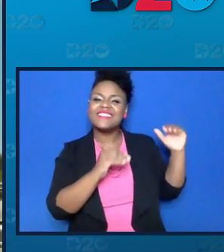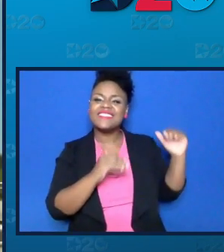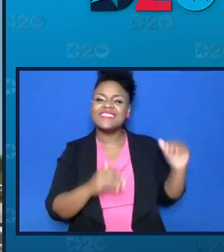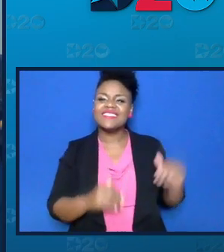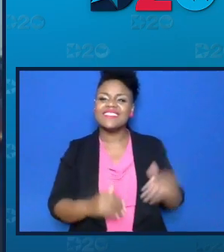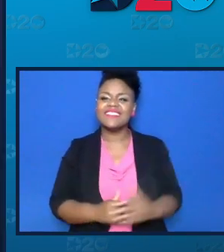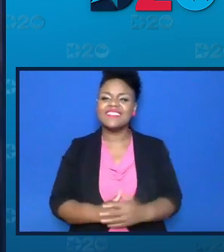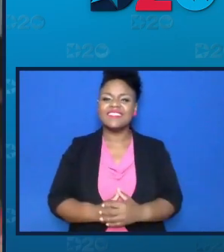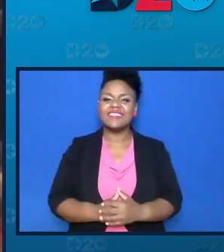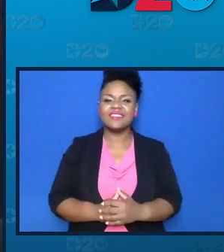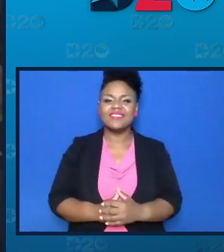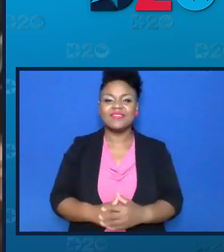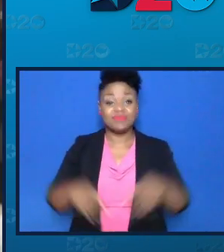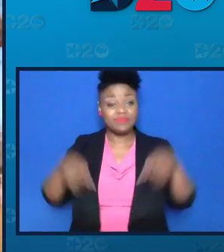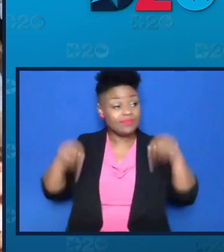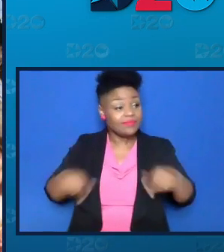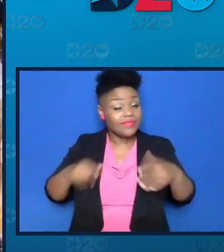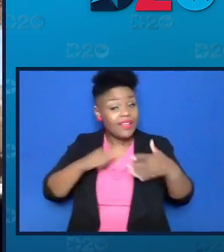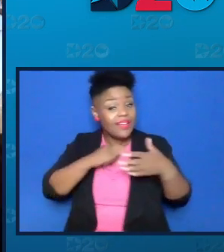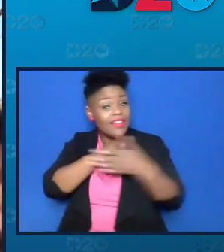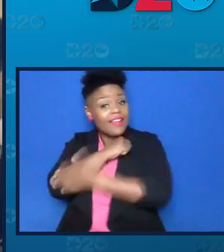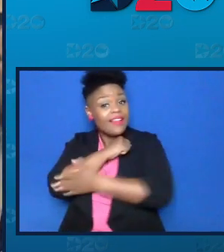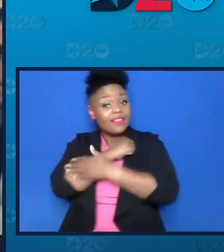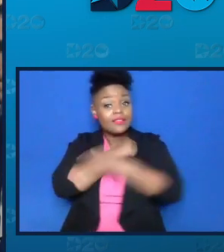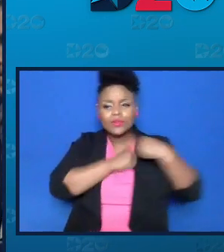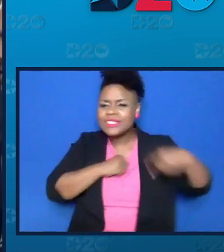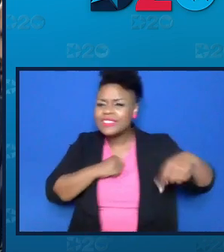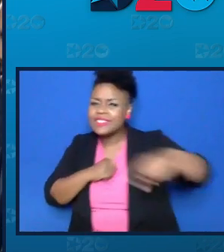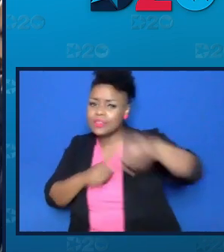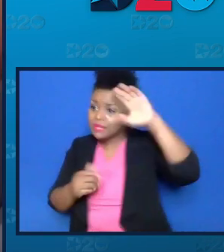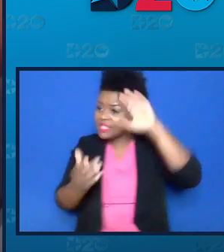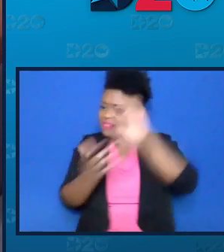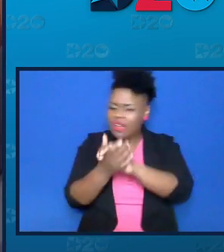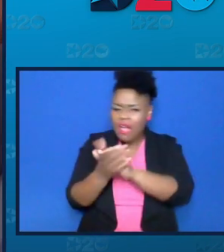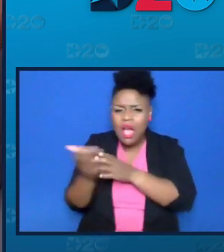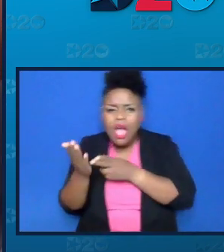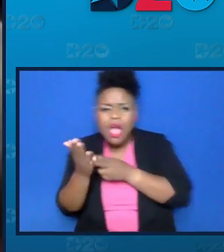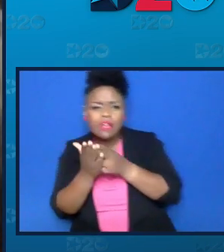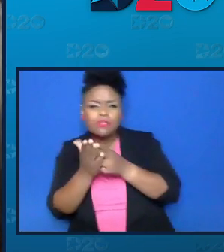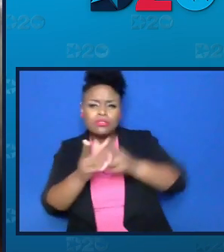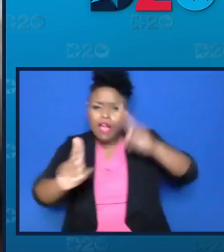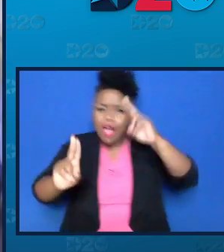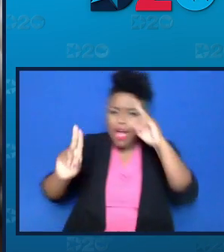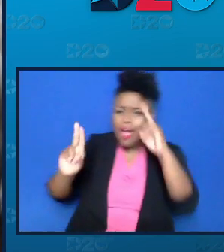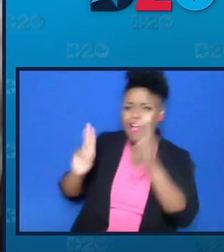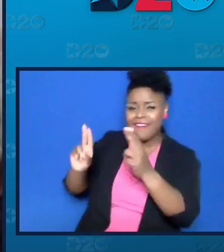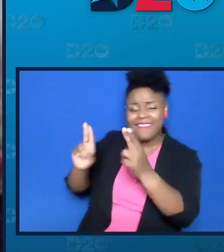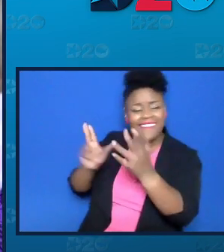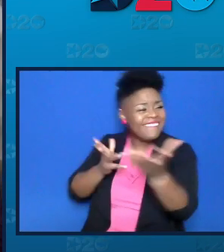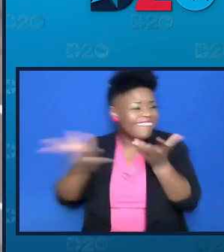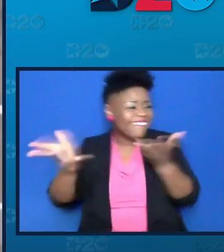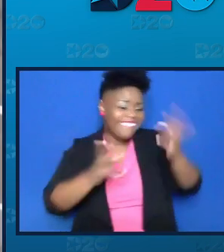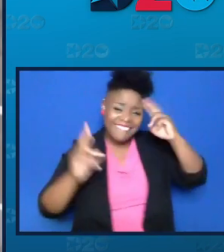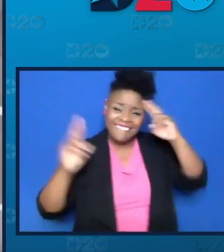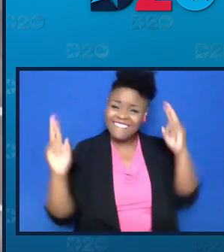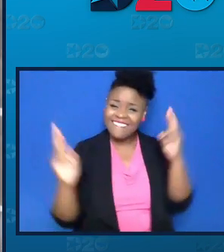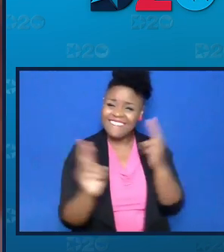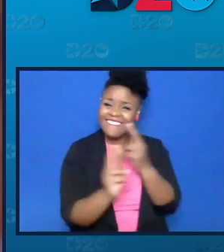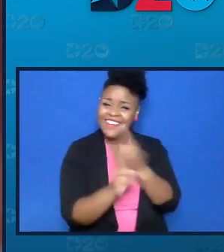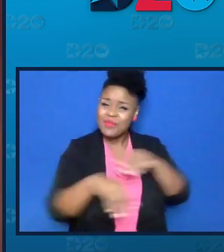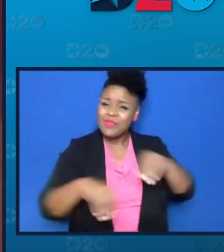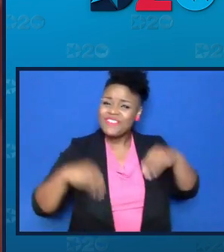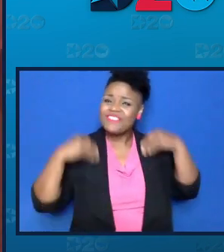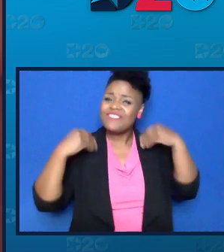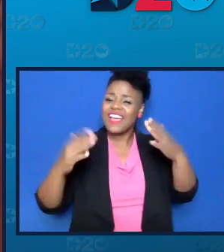In this nation, we believe in honesty, decency, treating everyone with respect, giving everyone a fair shot,